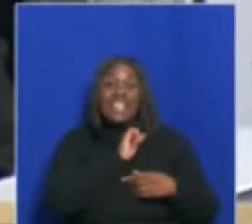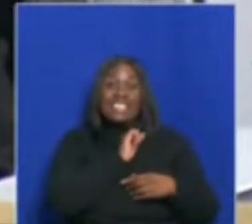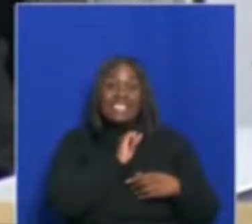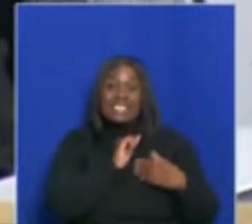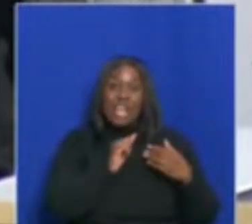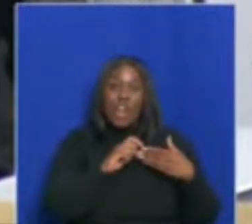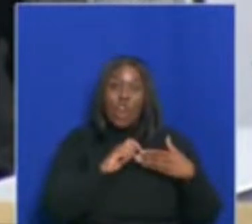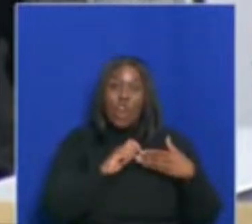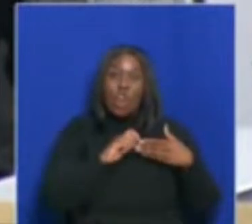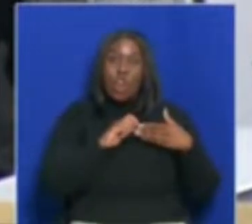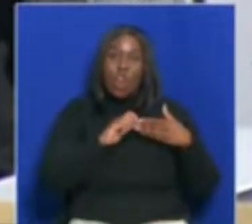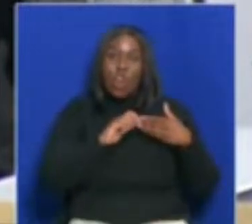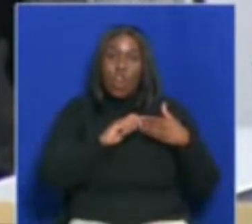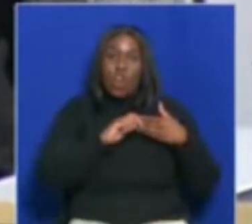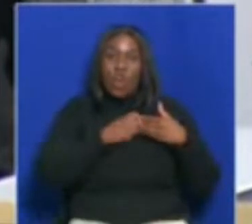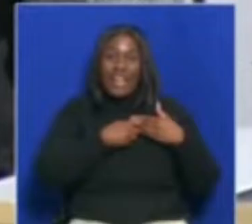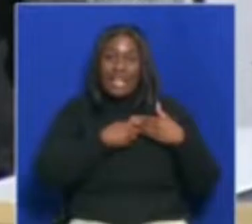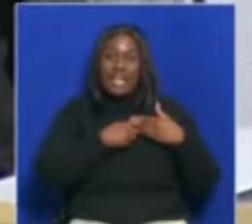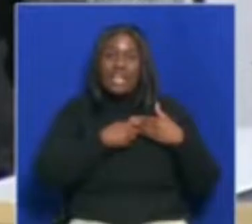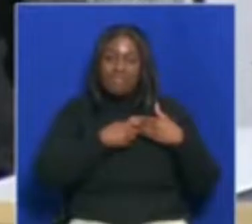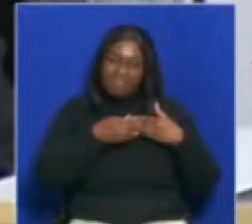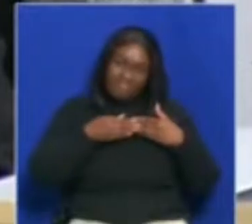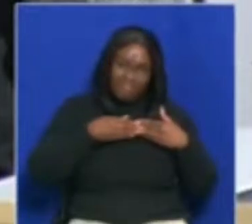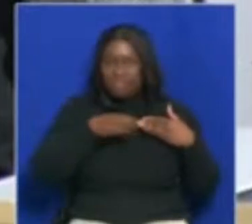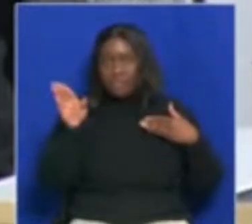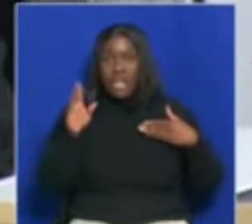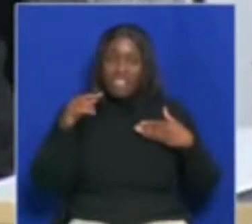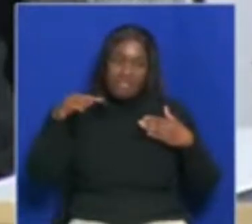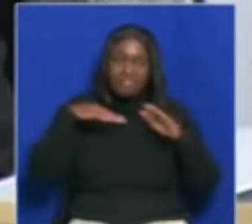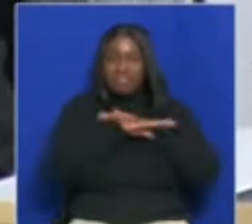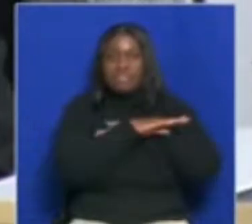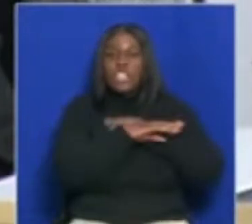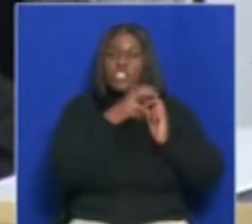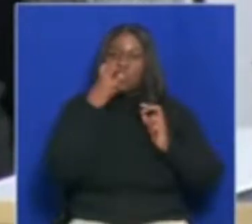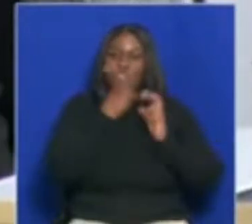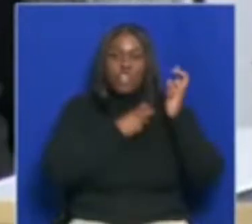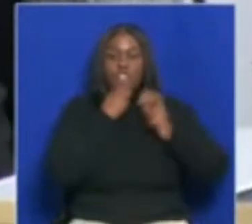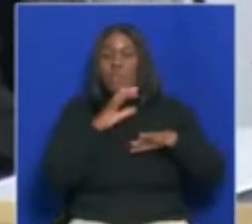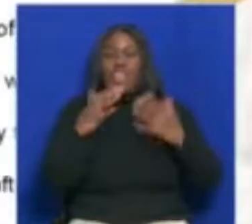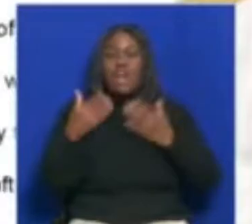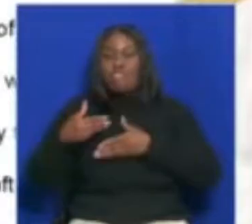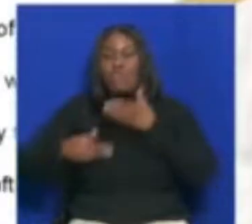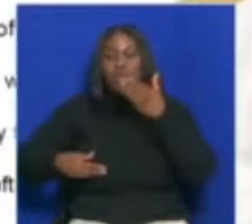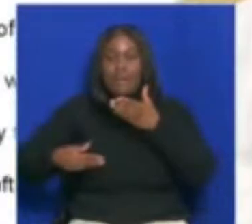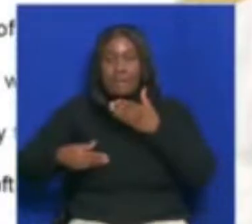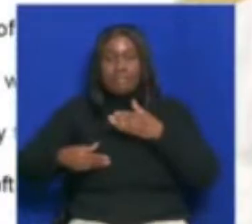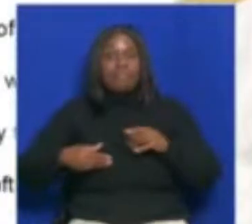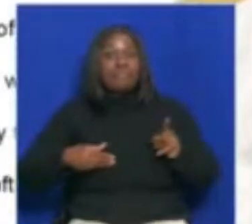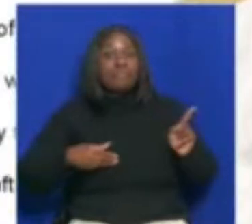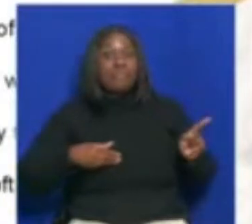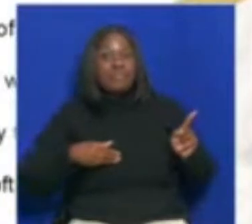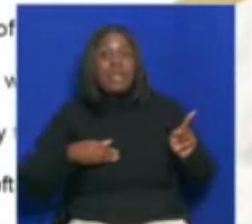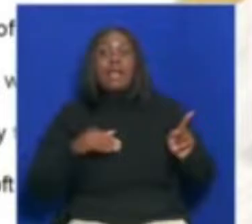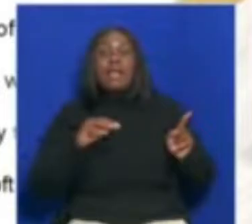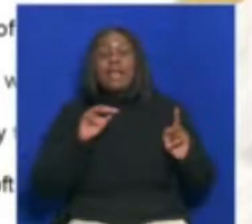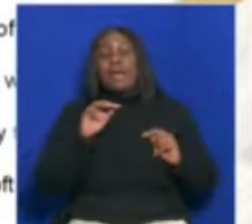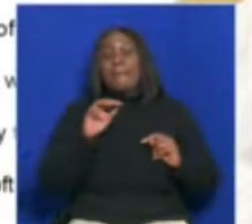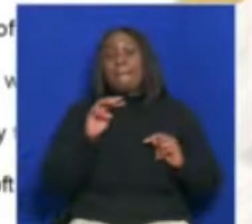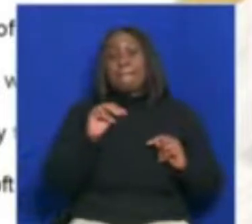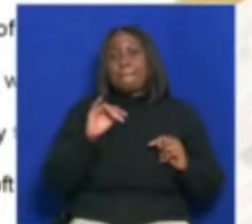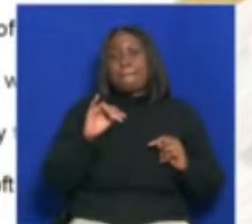searched without a search warrant. Mr. Michigan Ippolite was inside the home of Bevan Loftus. He was